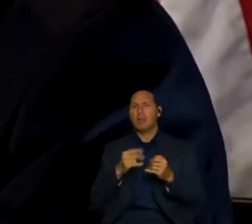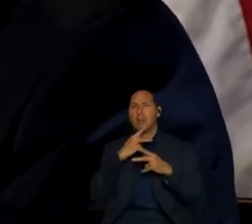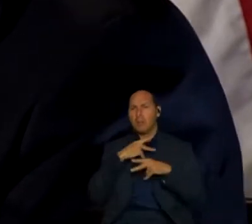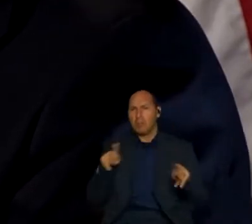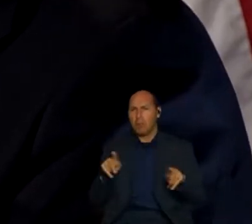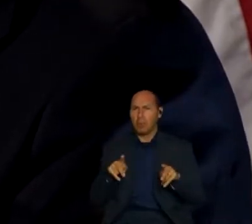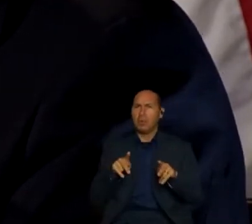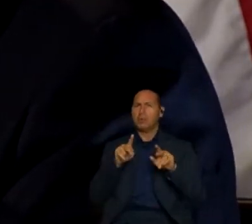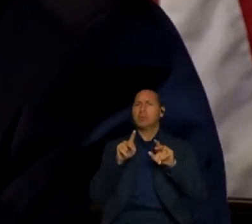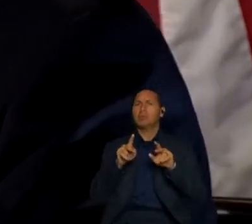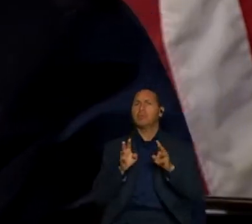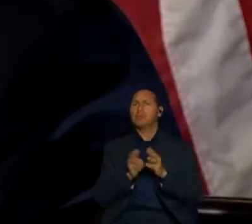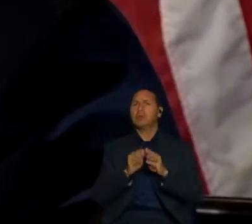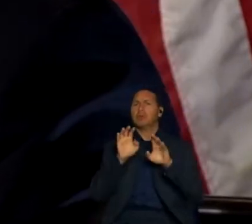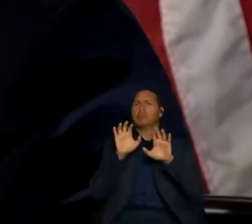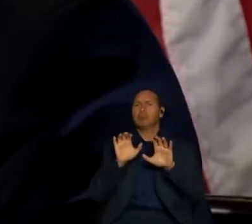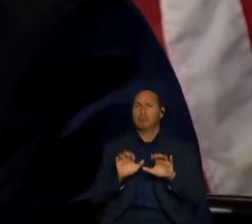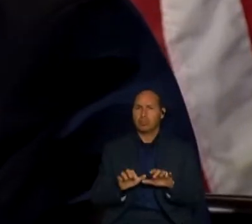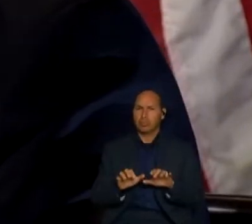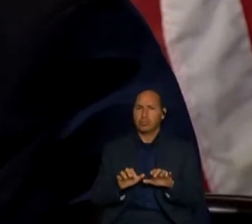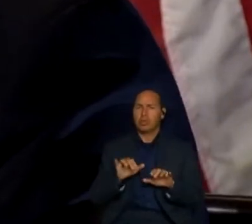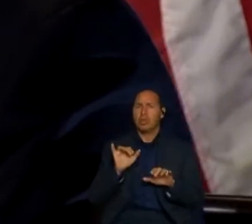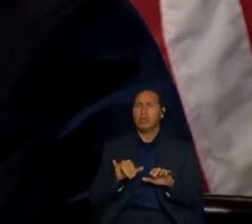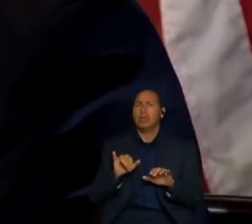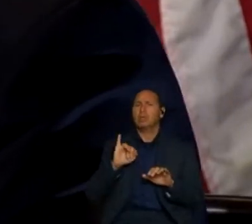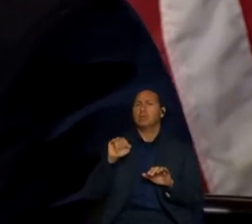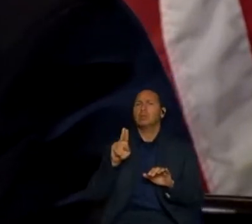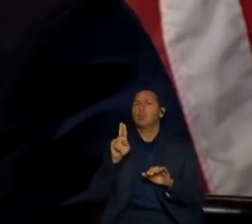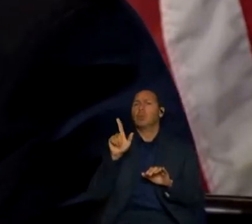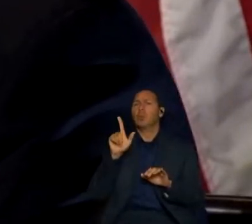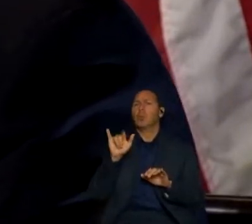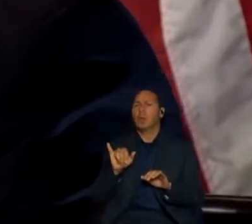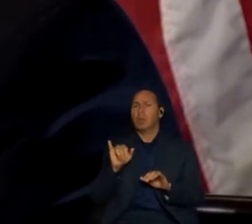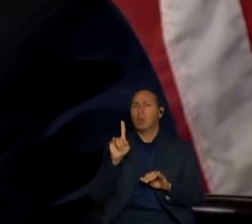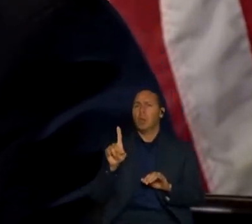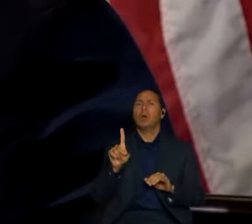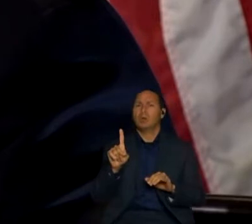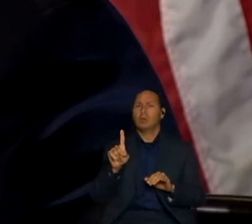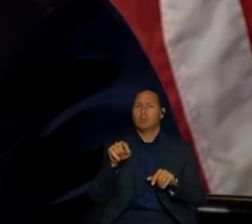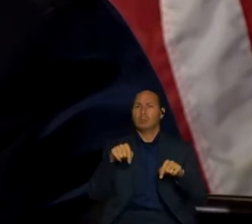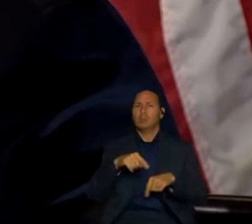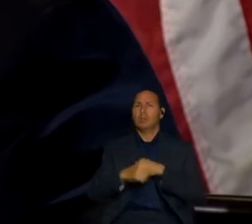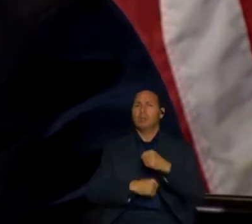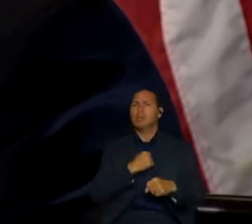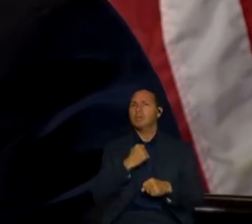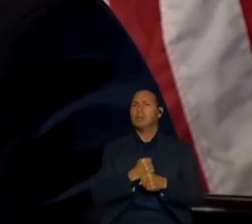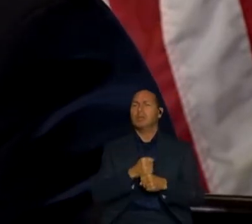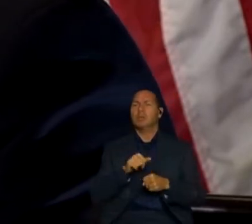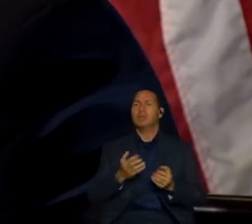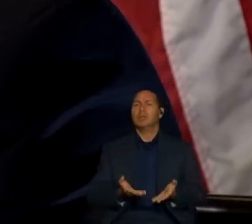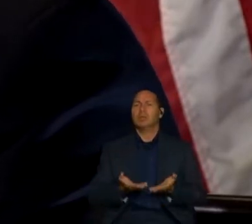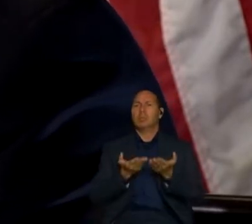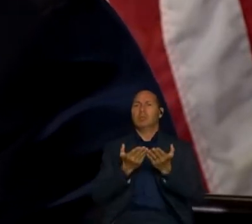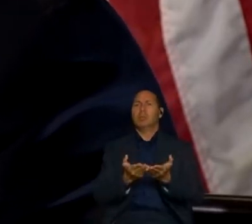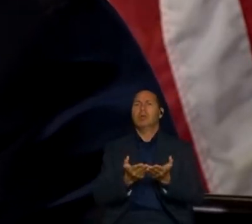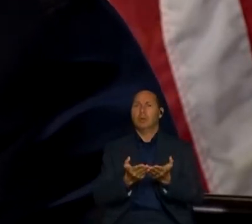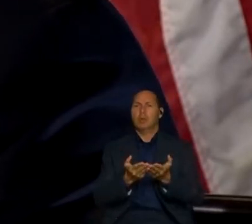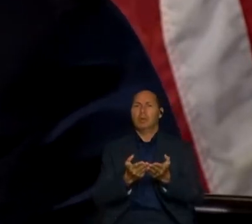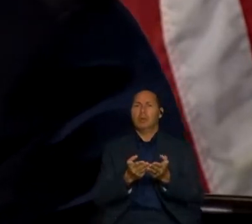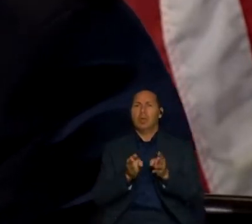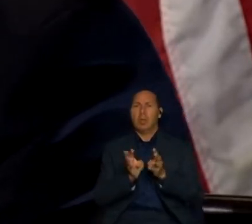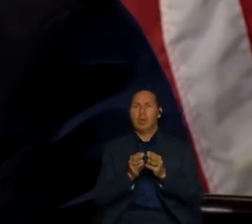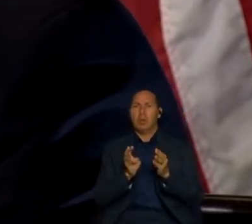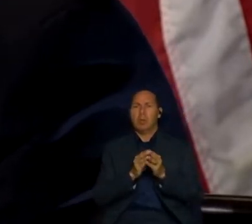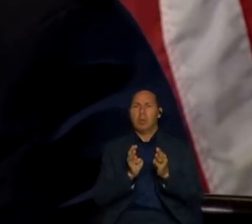last public meeting, which was held on July 1 of this year. The proposed minutes are attached to the meeting